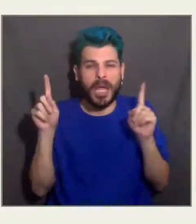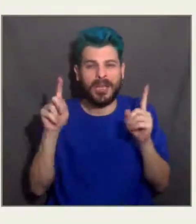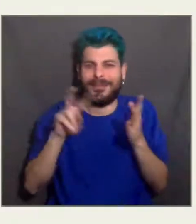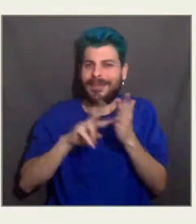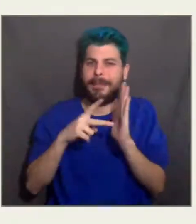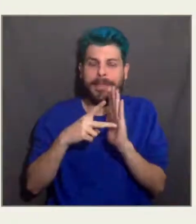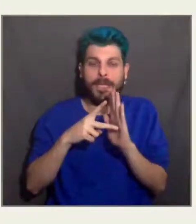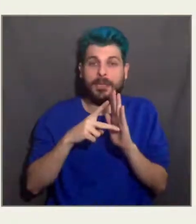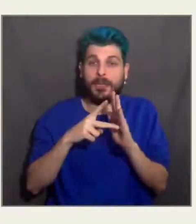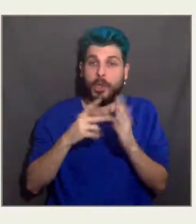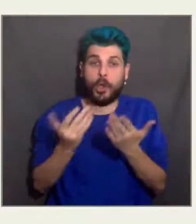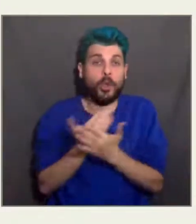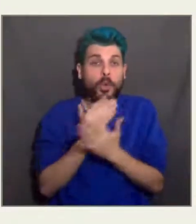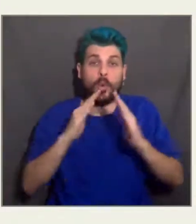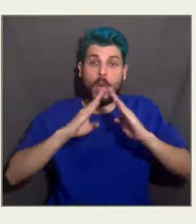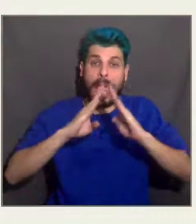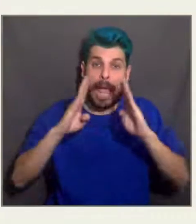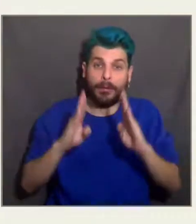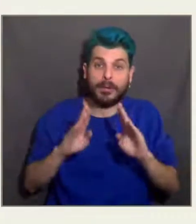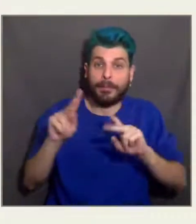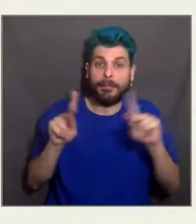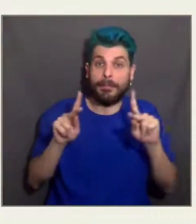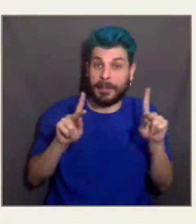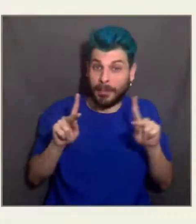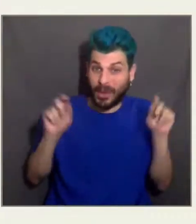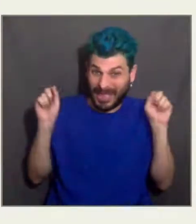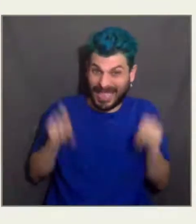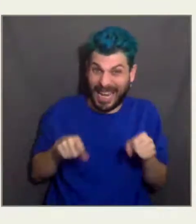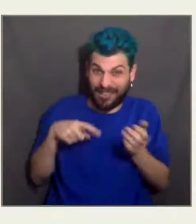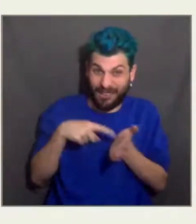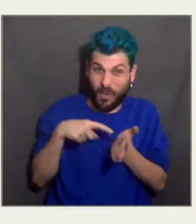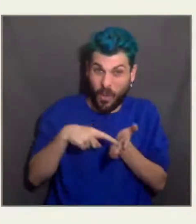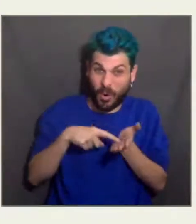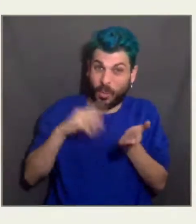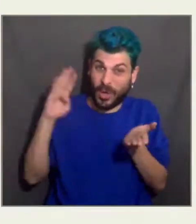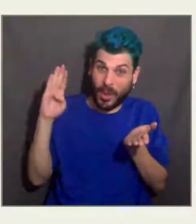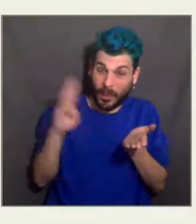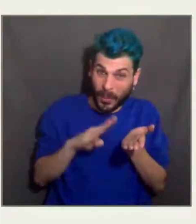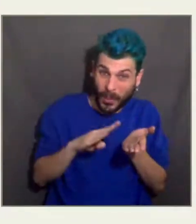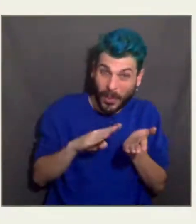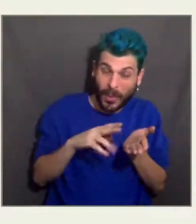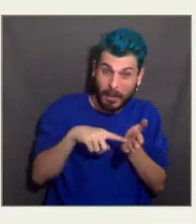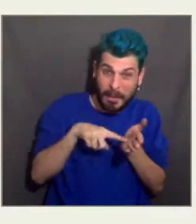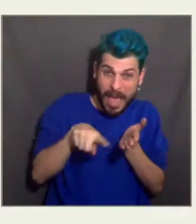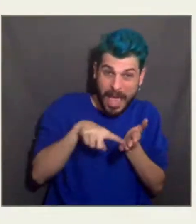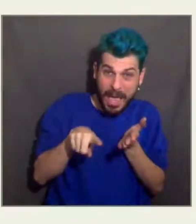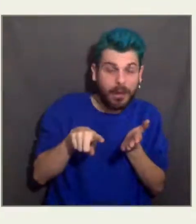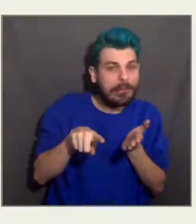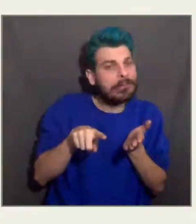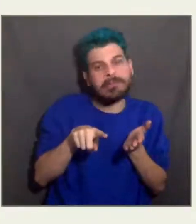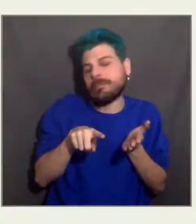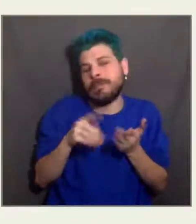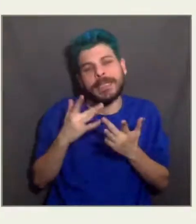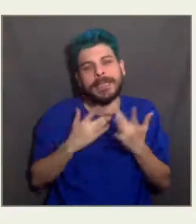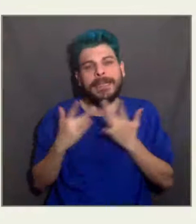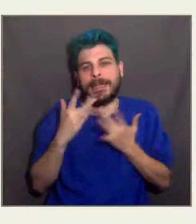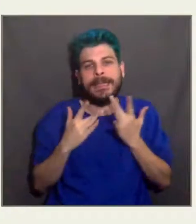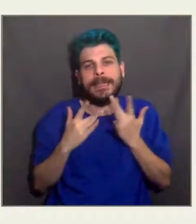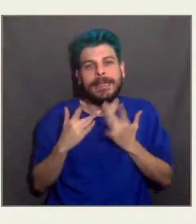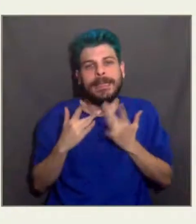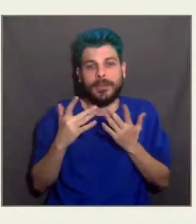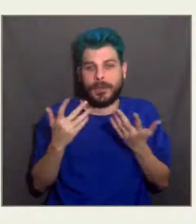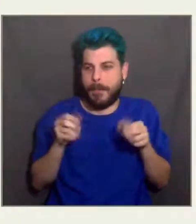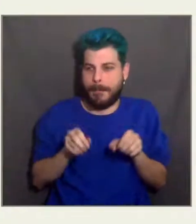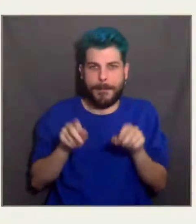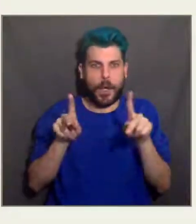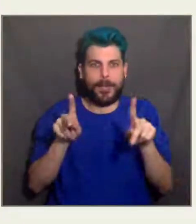how do cities and special districts look at those fees as well as the time to permitting, because time is money? How do we